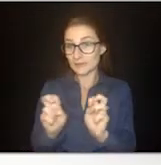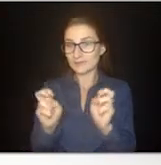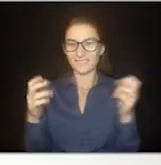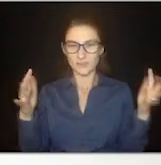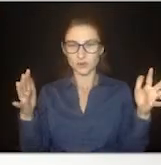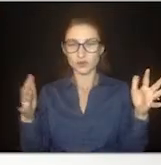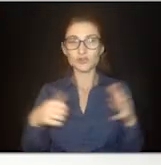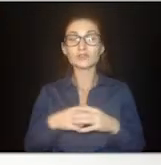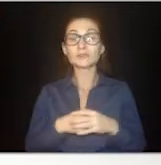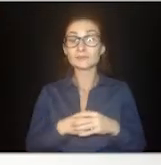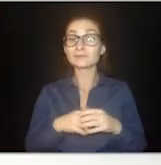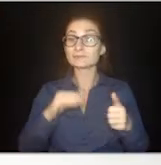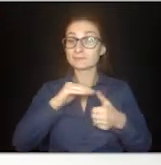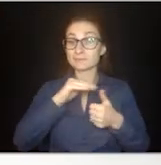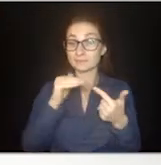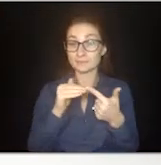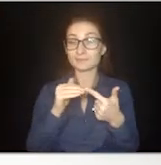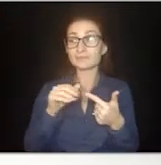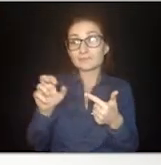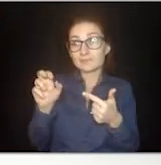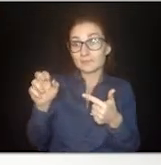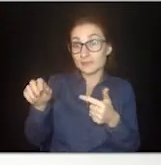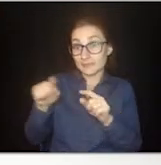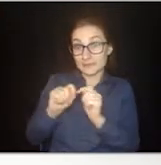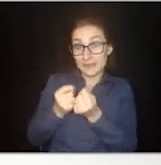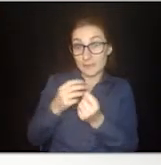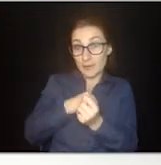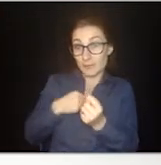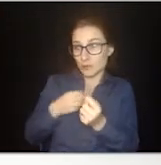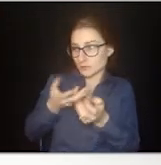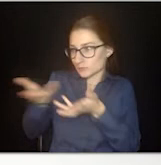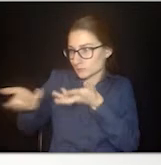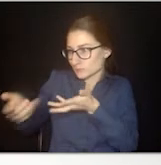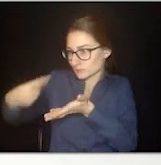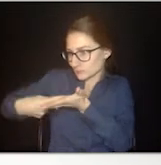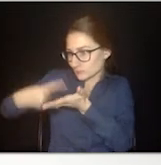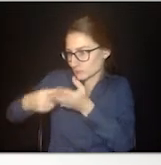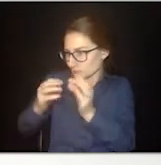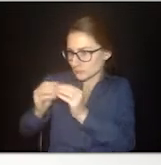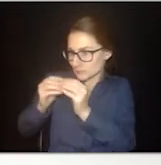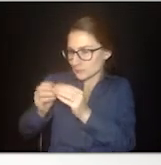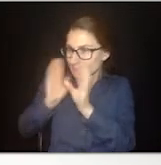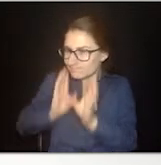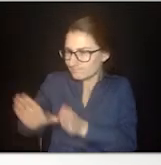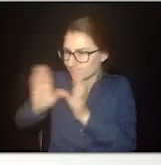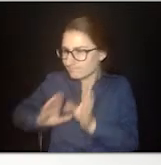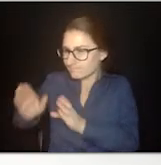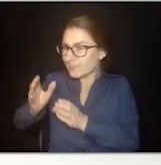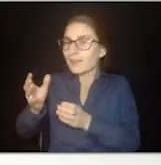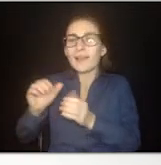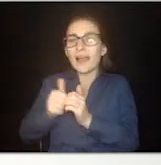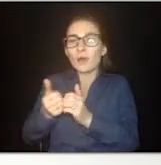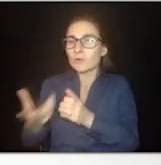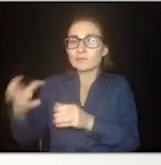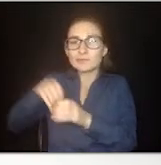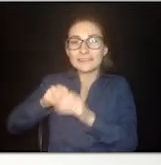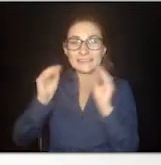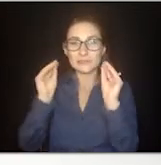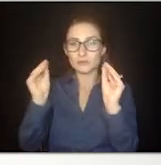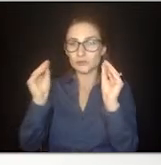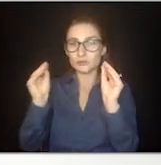to discuss this with all the team members and try to figure out, how do we use this to